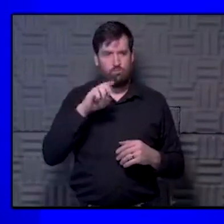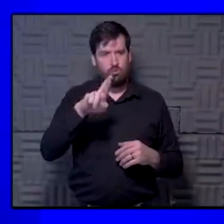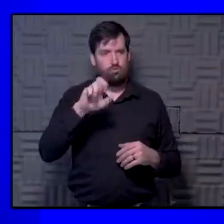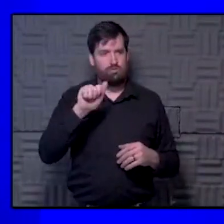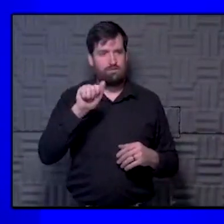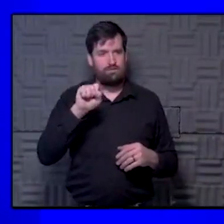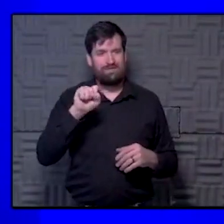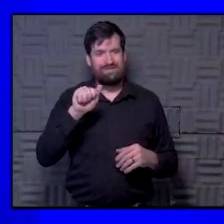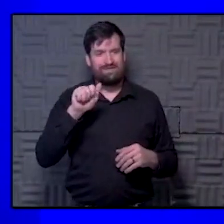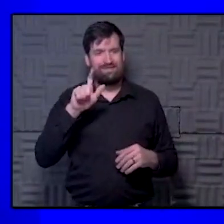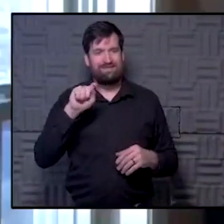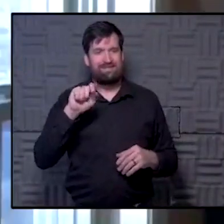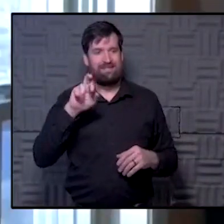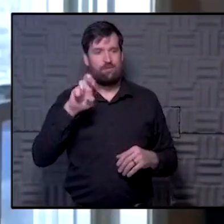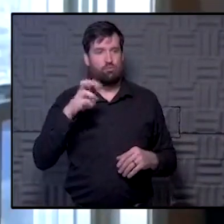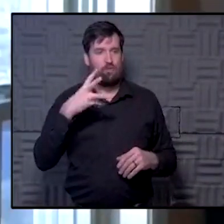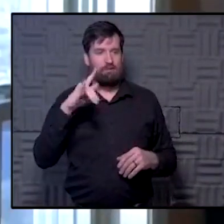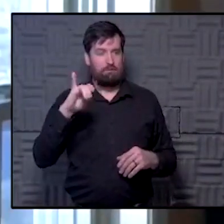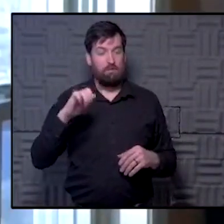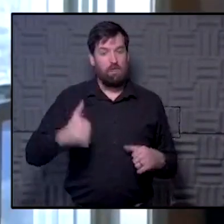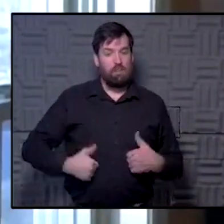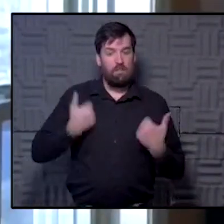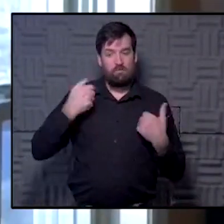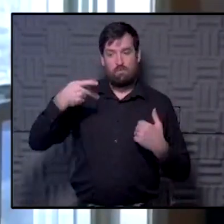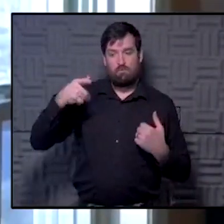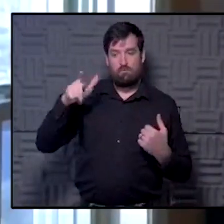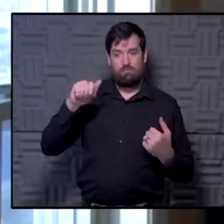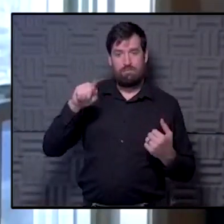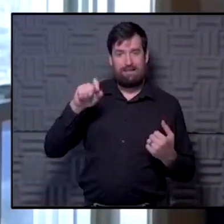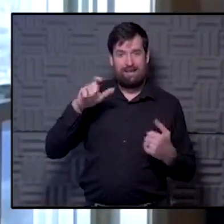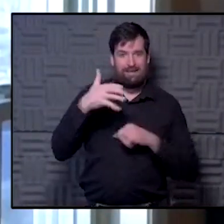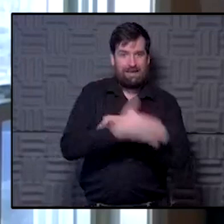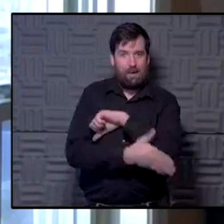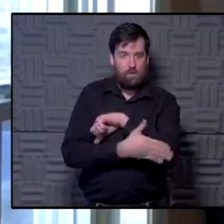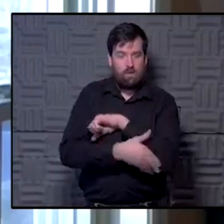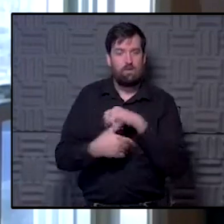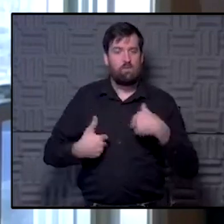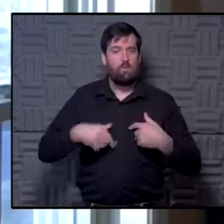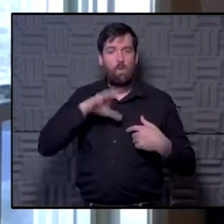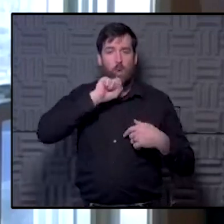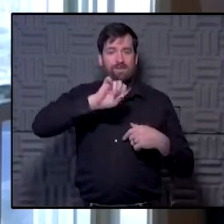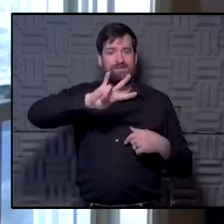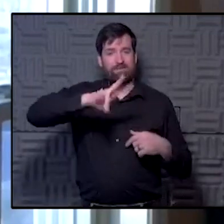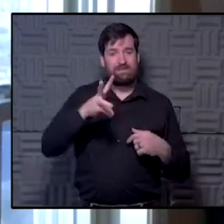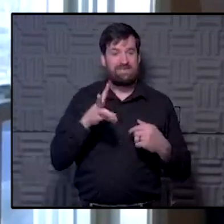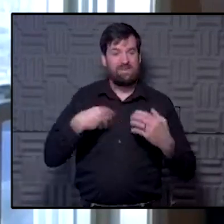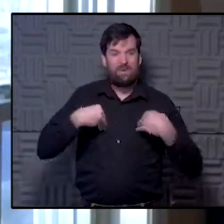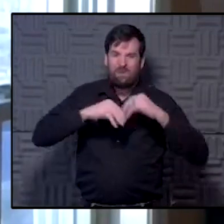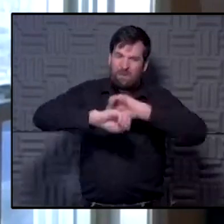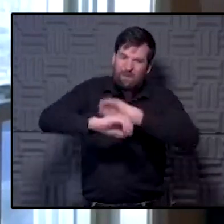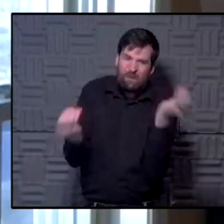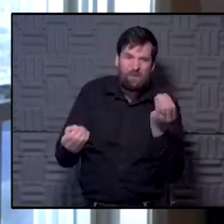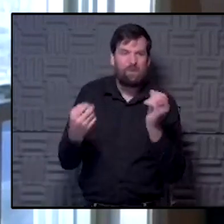said, I'm 76, I live in Platte County, and they tell me there's no vaccine in Platte County. Is that true?